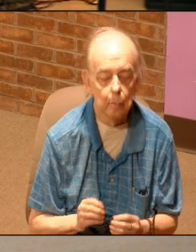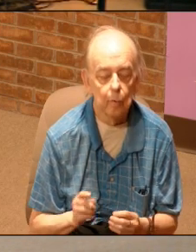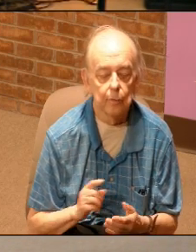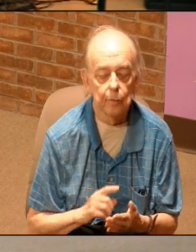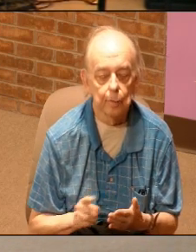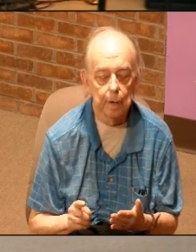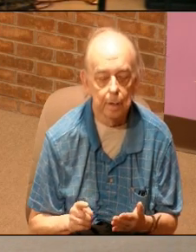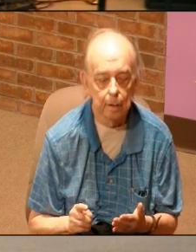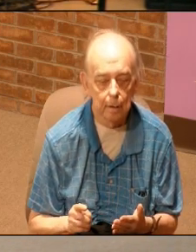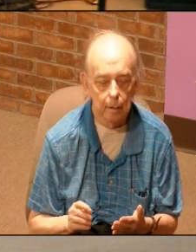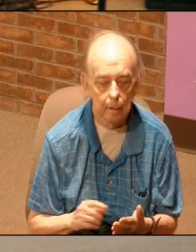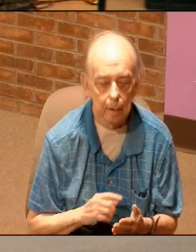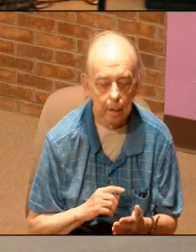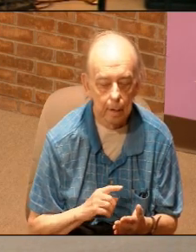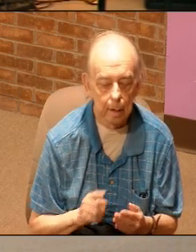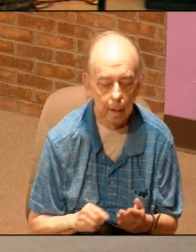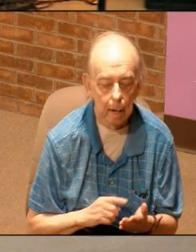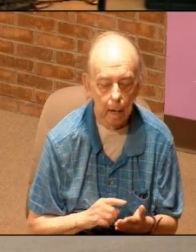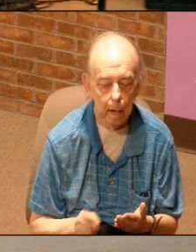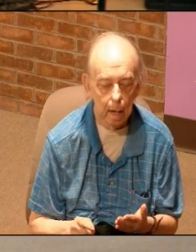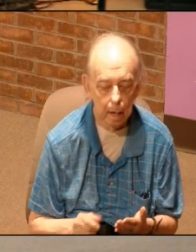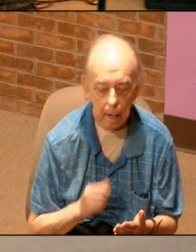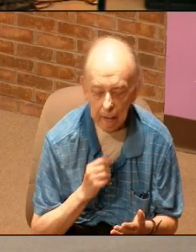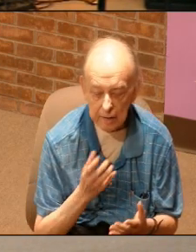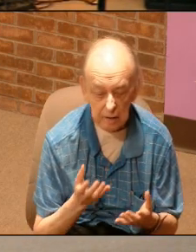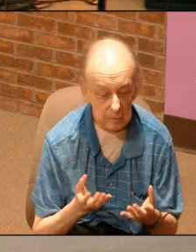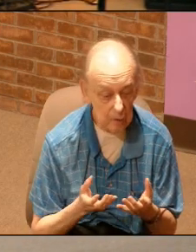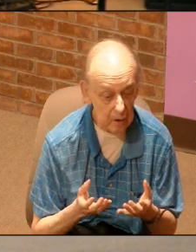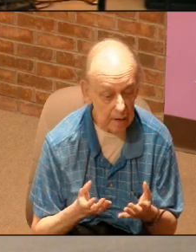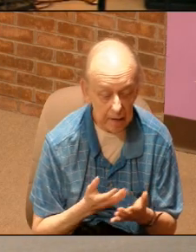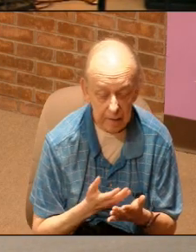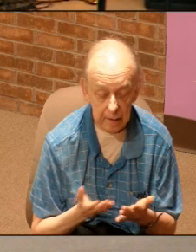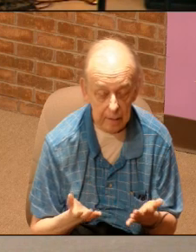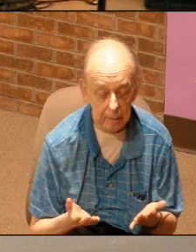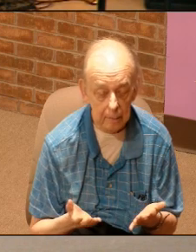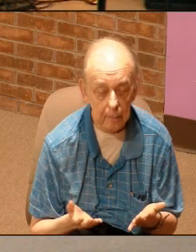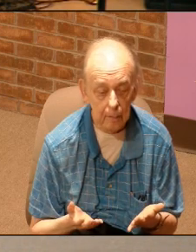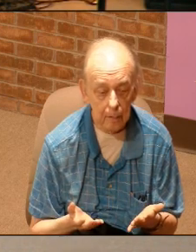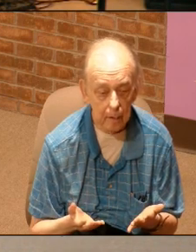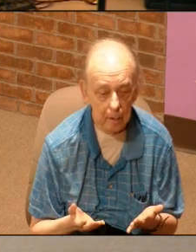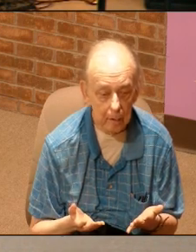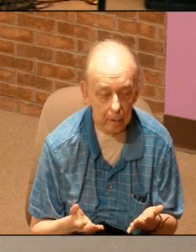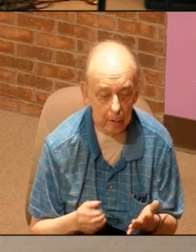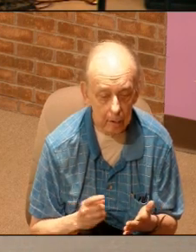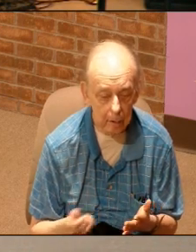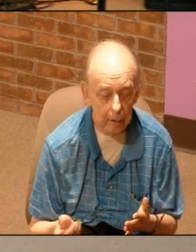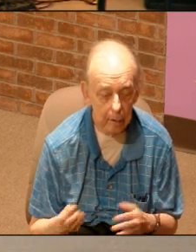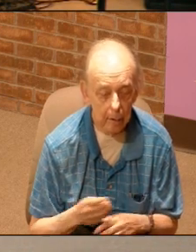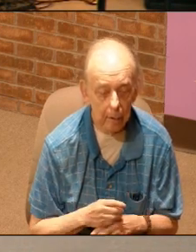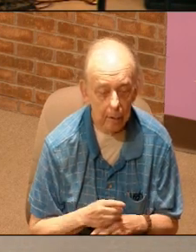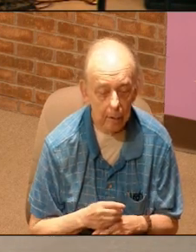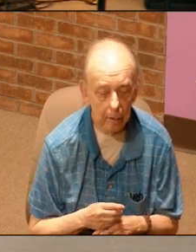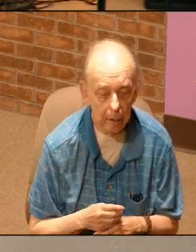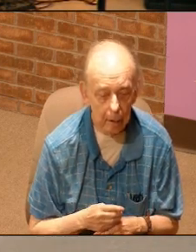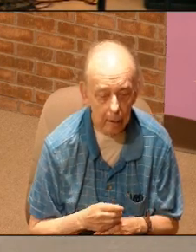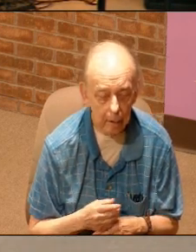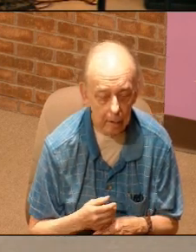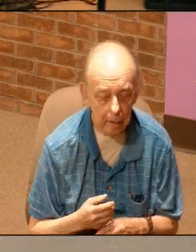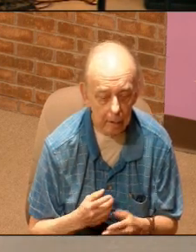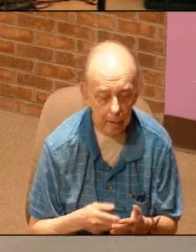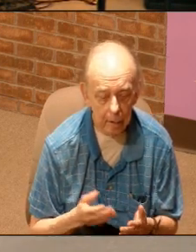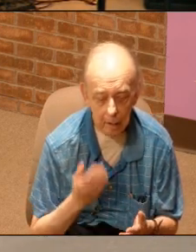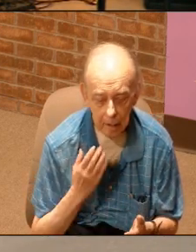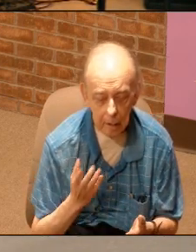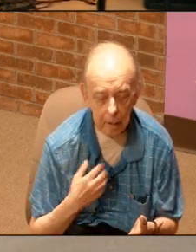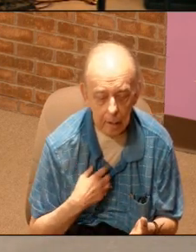week. And at the end of the week, I really didn't crave any. Okay? It was just the other day I was driving and I said, you know what?